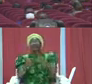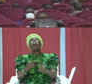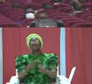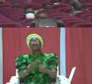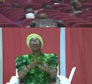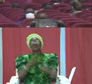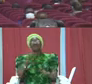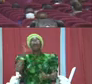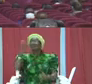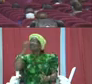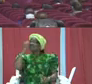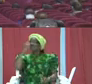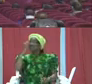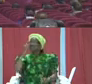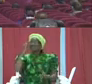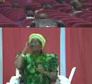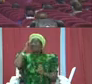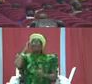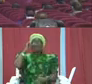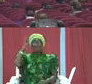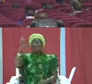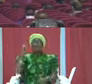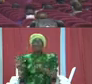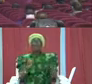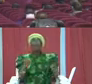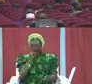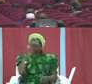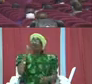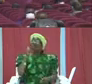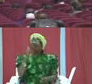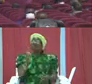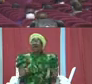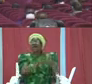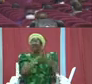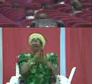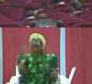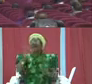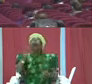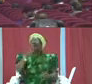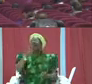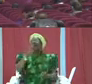He didn't ask where the water came from. He drank.